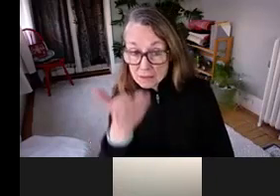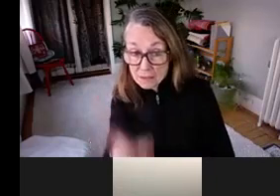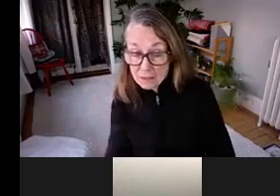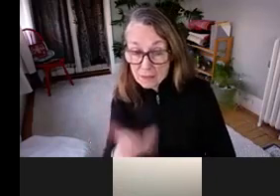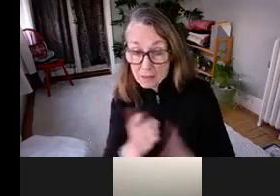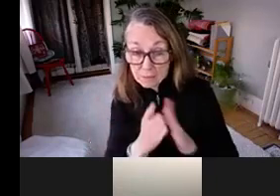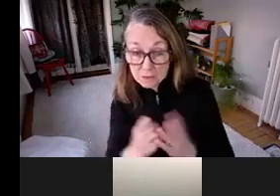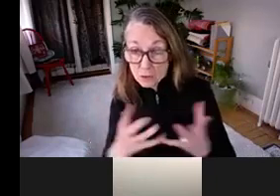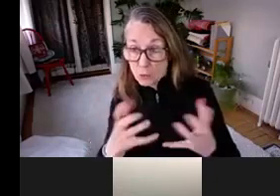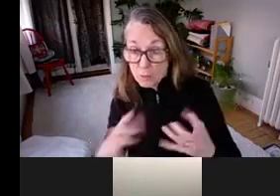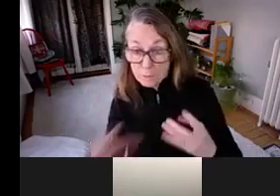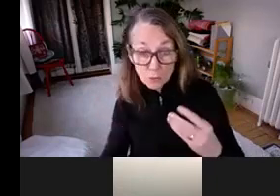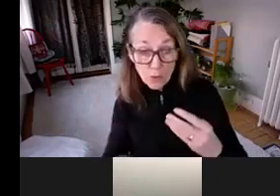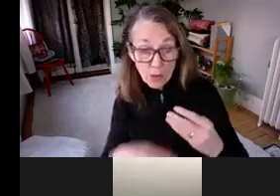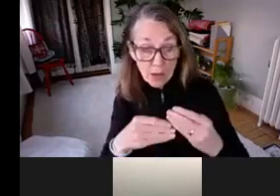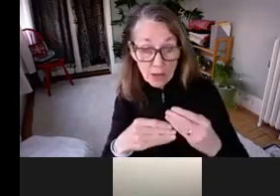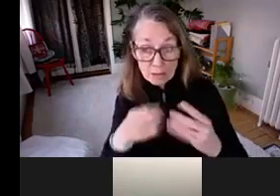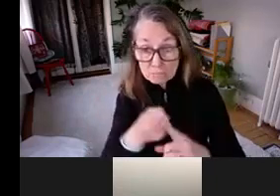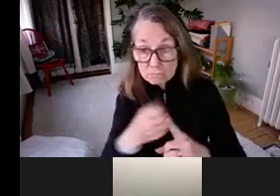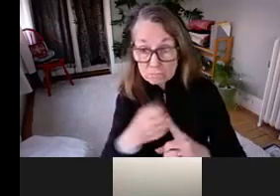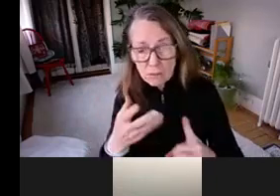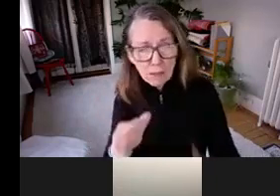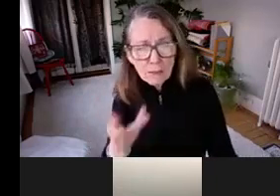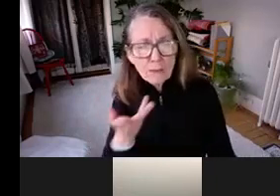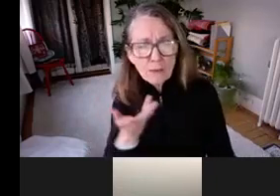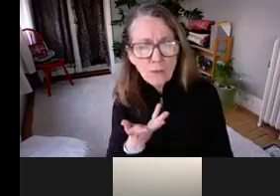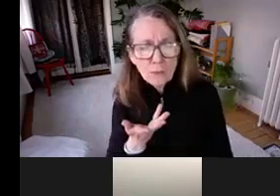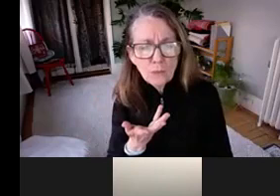that you want me to add, please let me know.